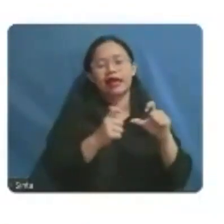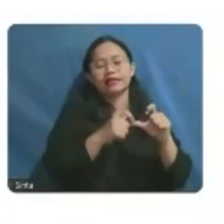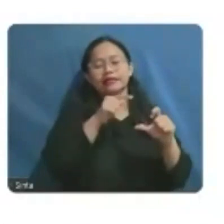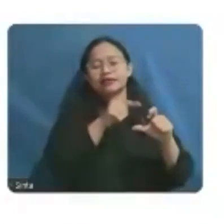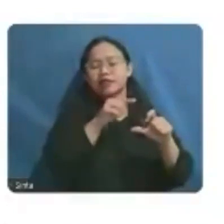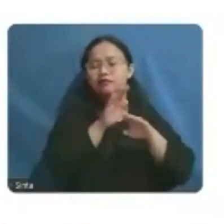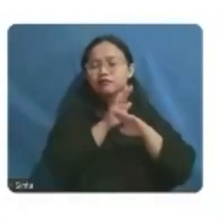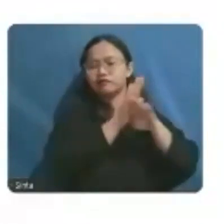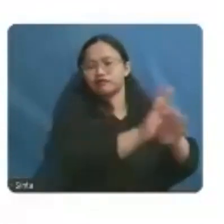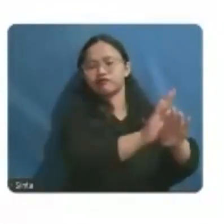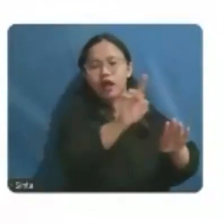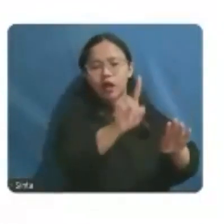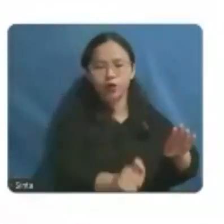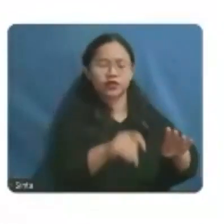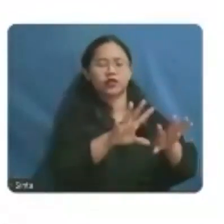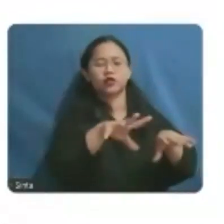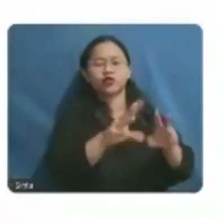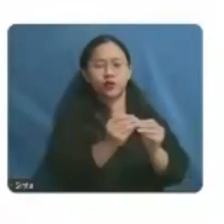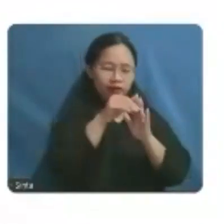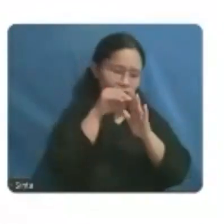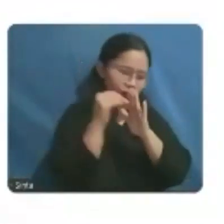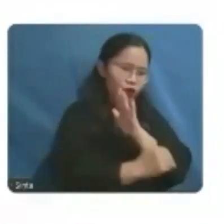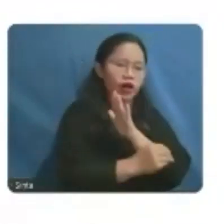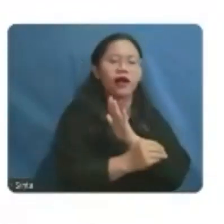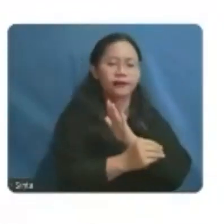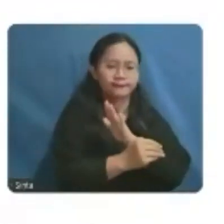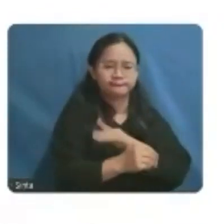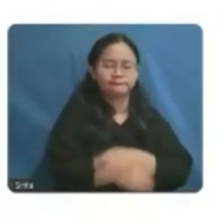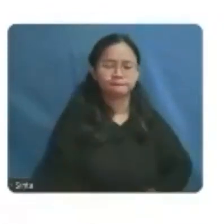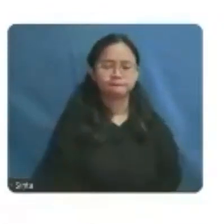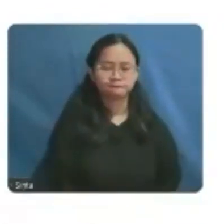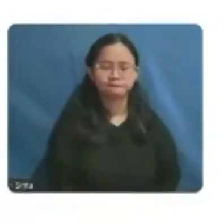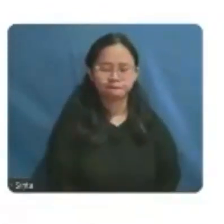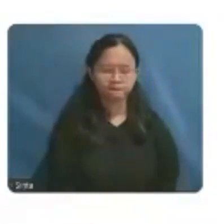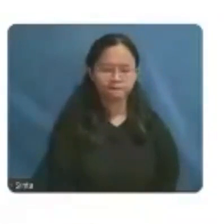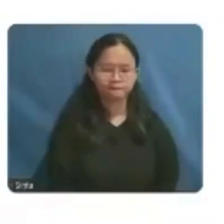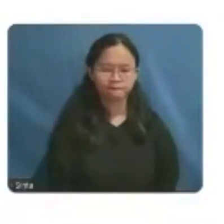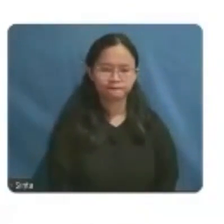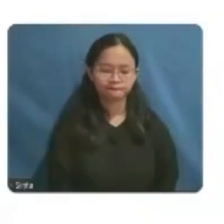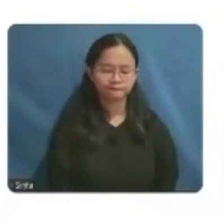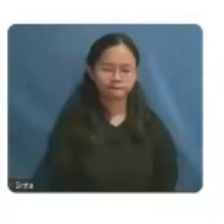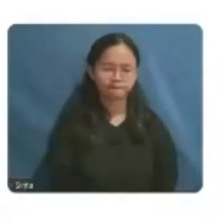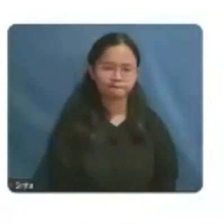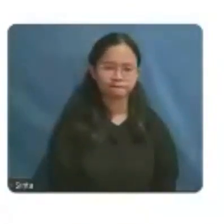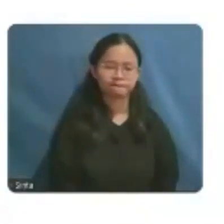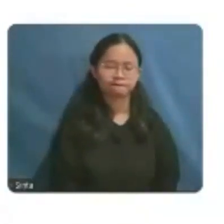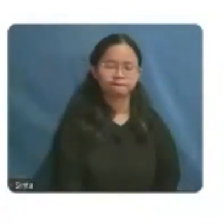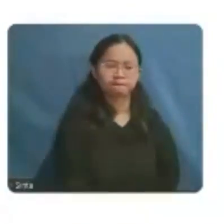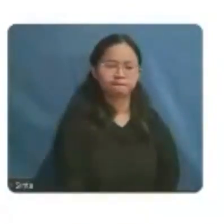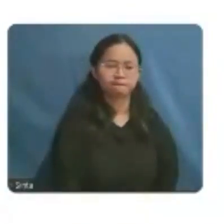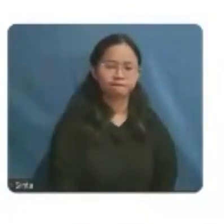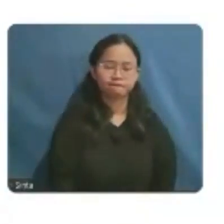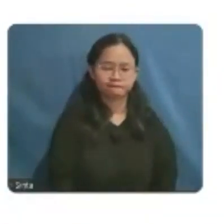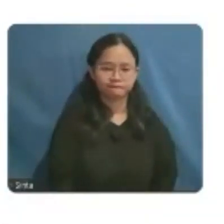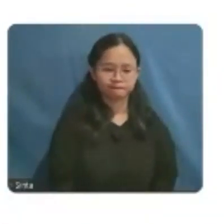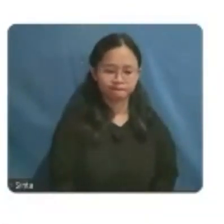climate change can act through air pollution, but it may also act through